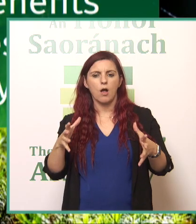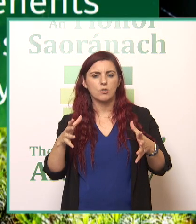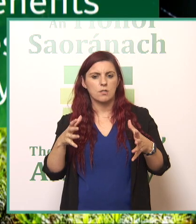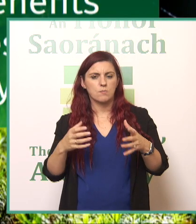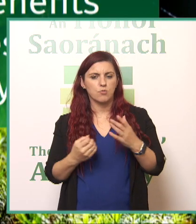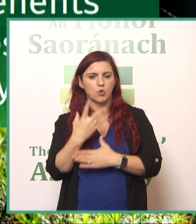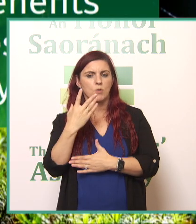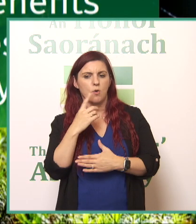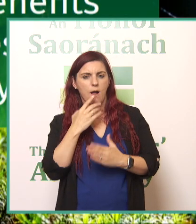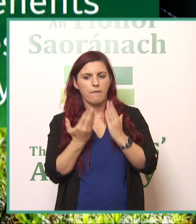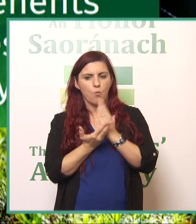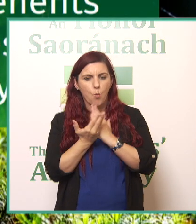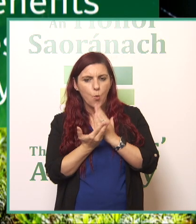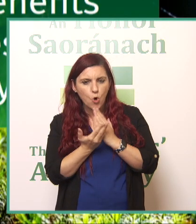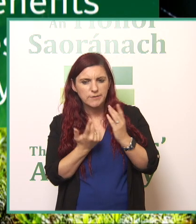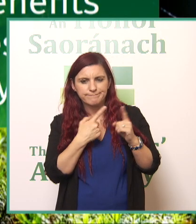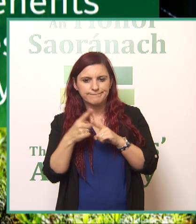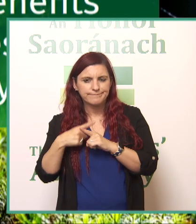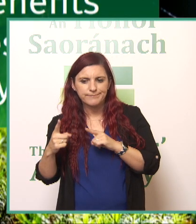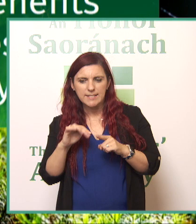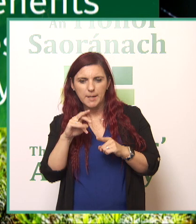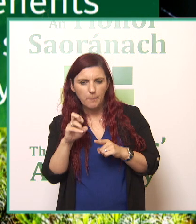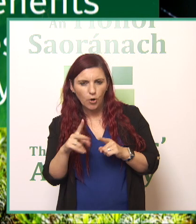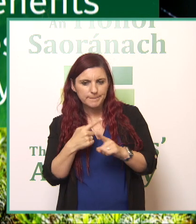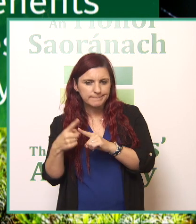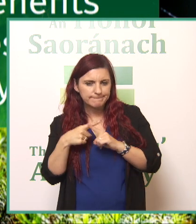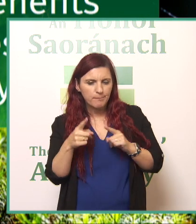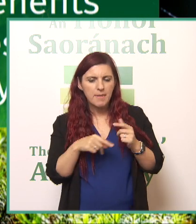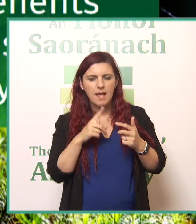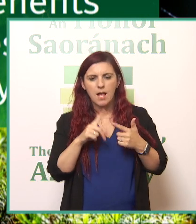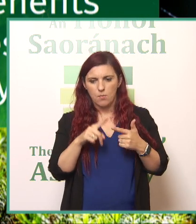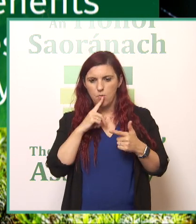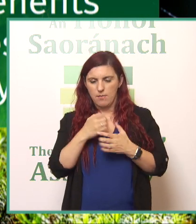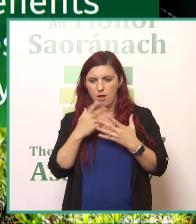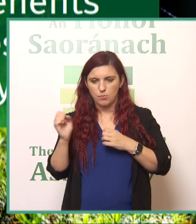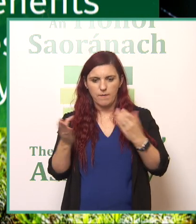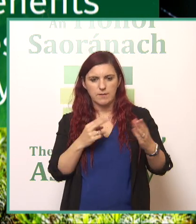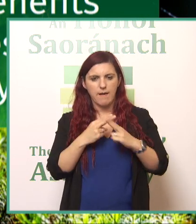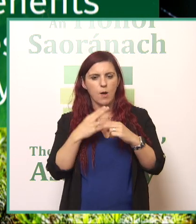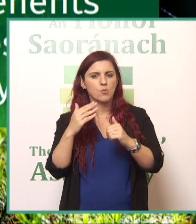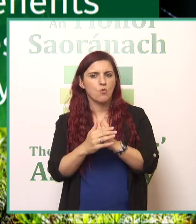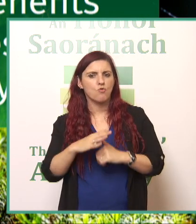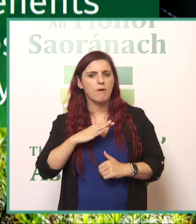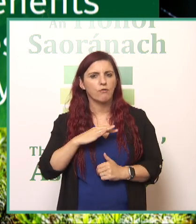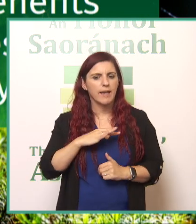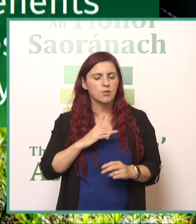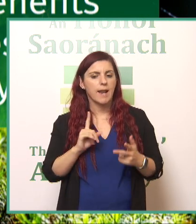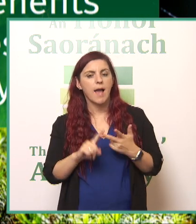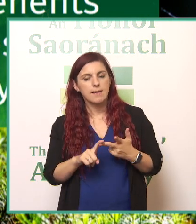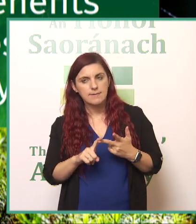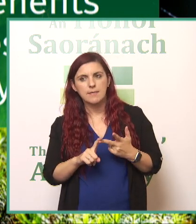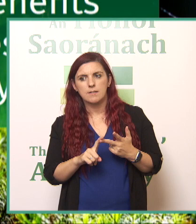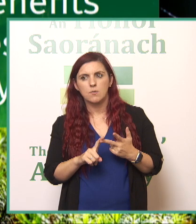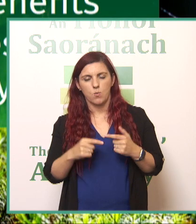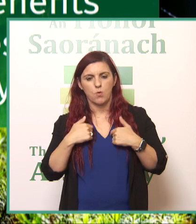of timber and wood products in the country, the largest provider of outdoor recreation, and we also